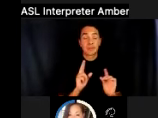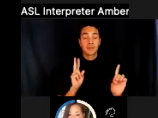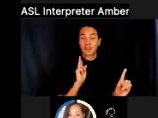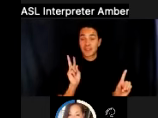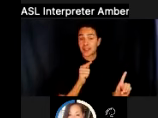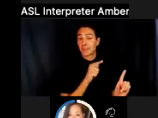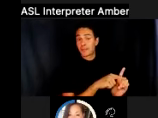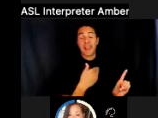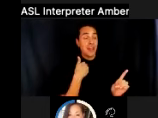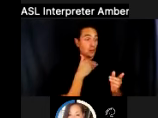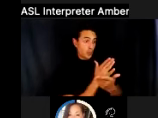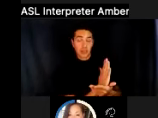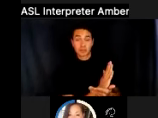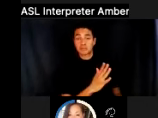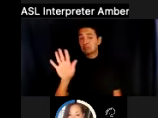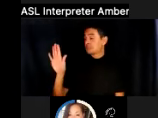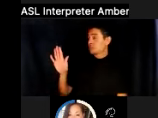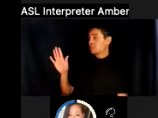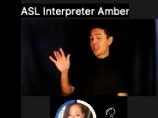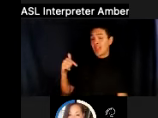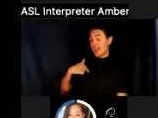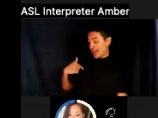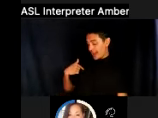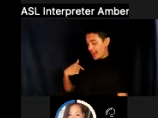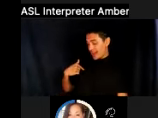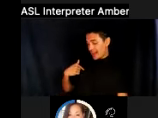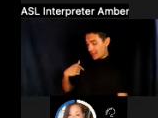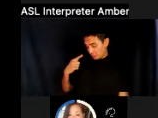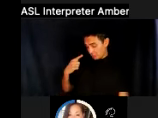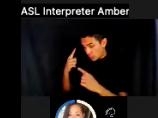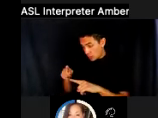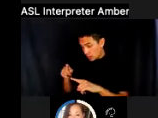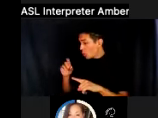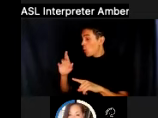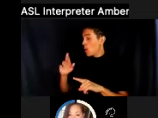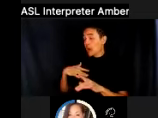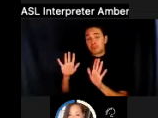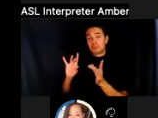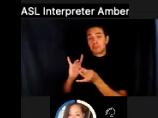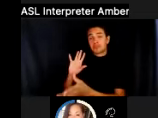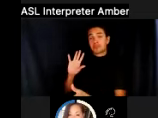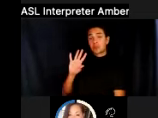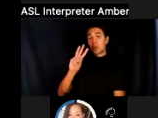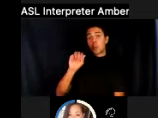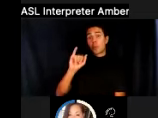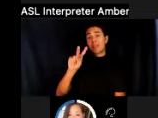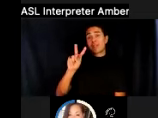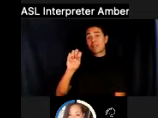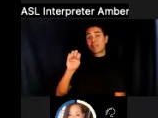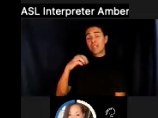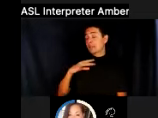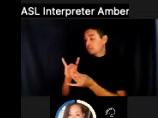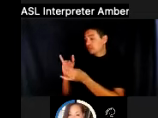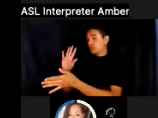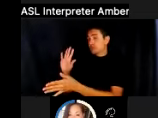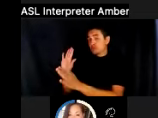a right to say they waive privileged communication if they want, and it's up to the